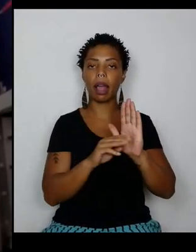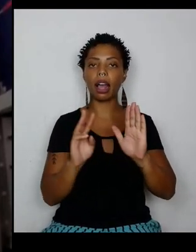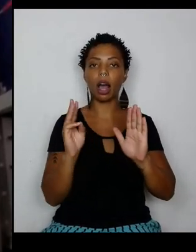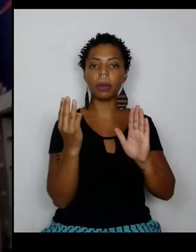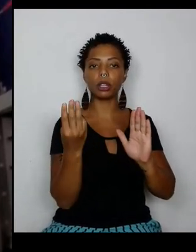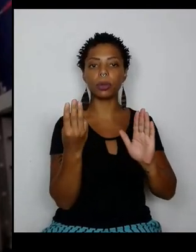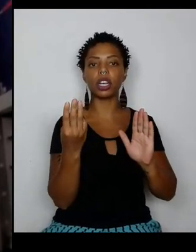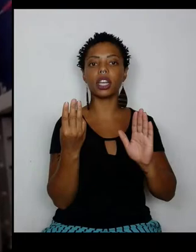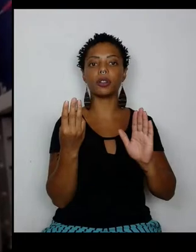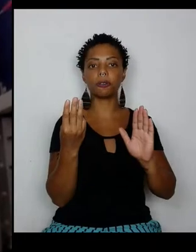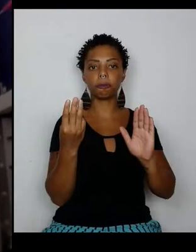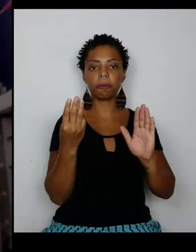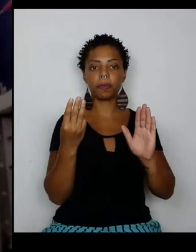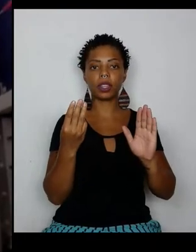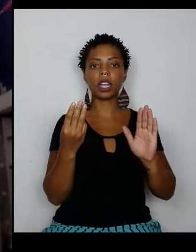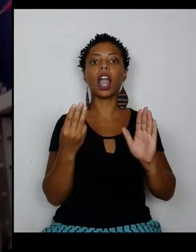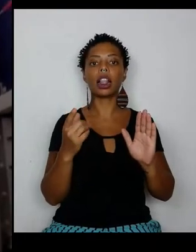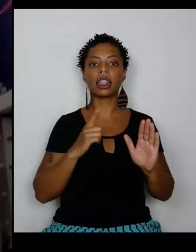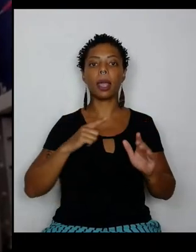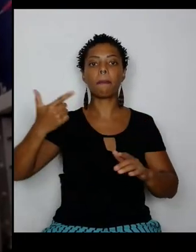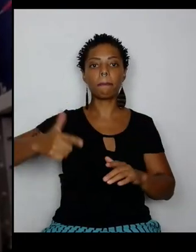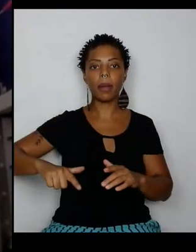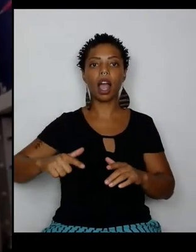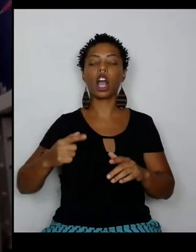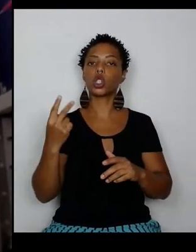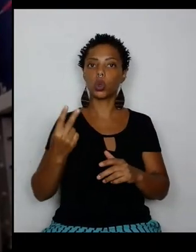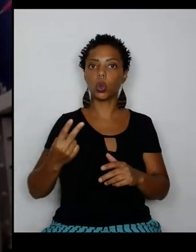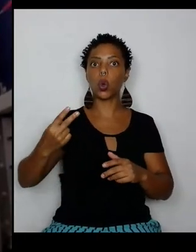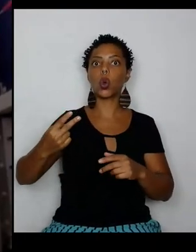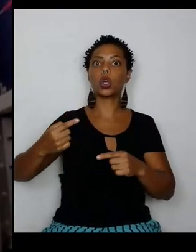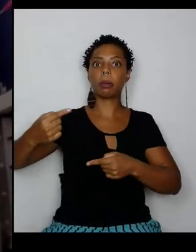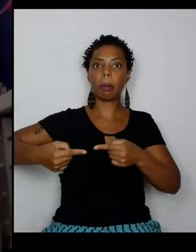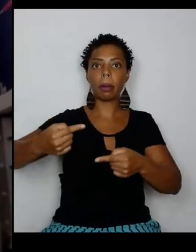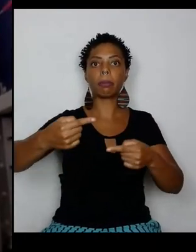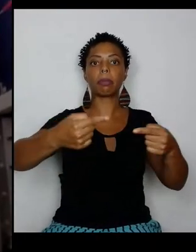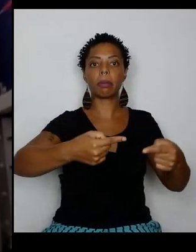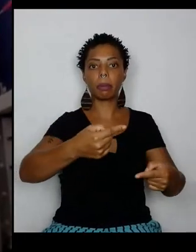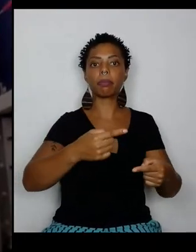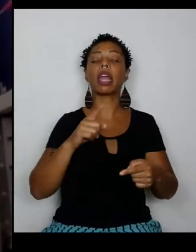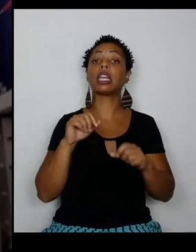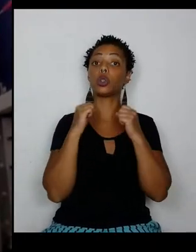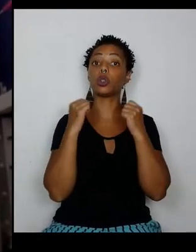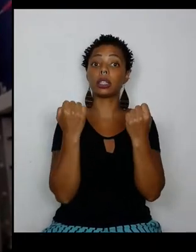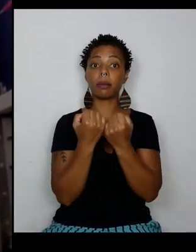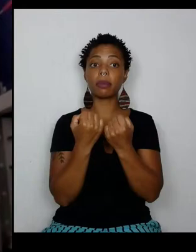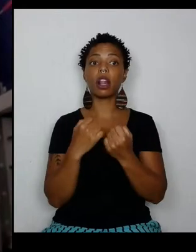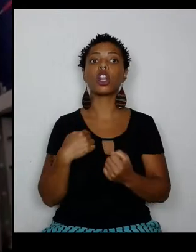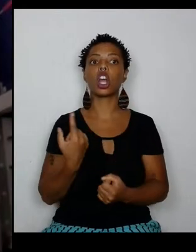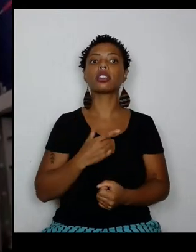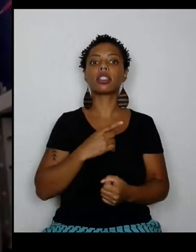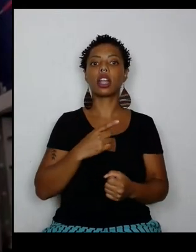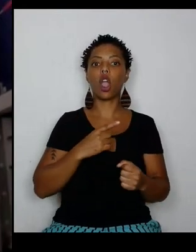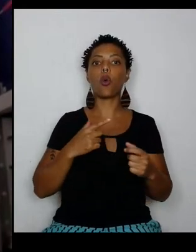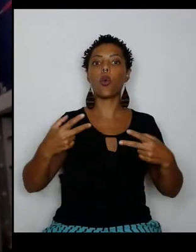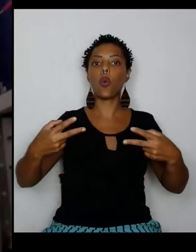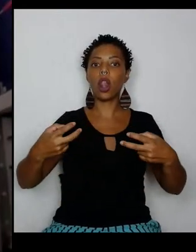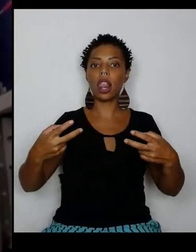our seminar will also count on two other round tables in the afternoon